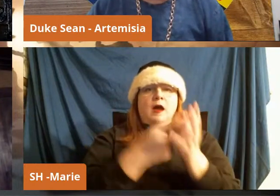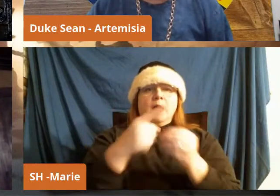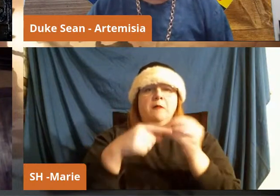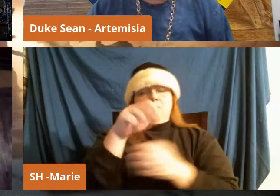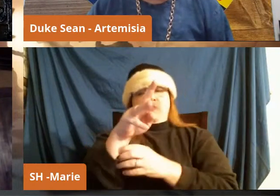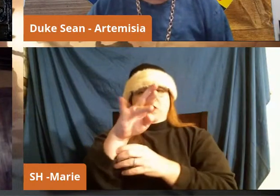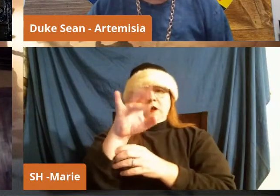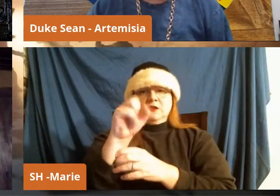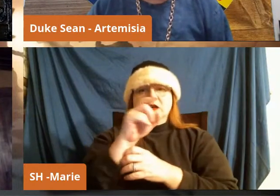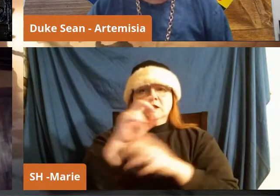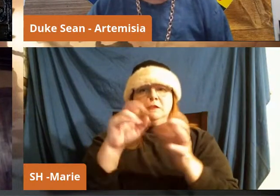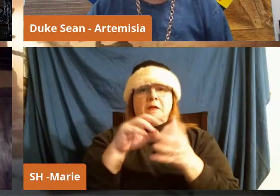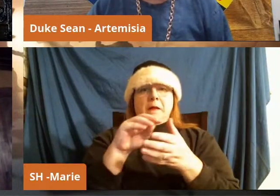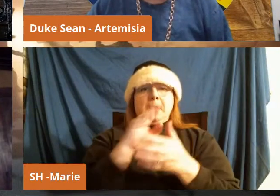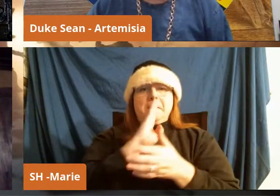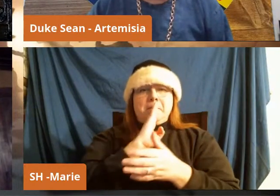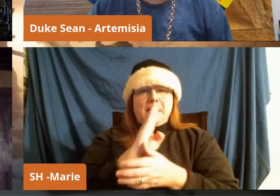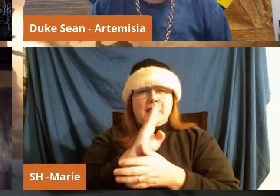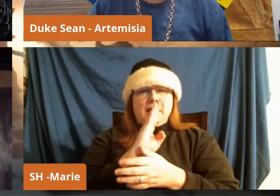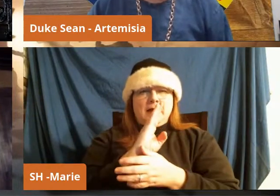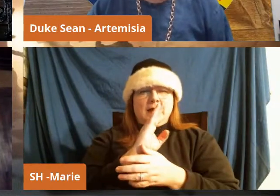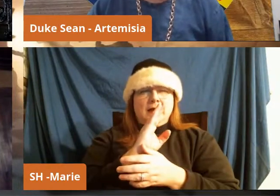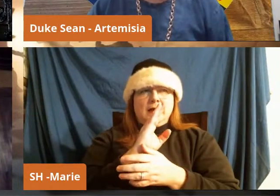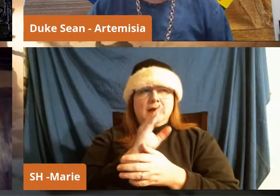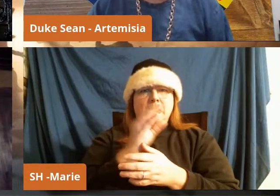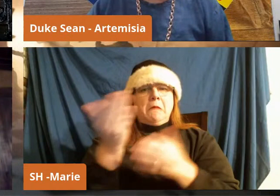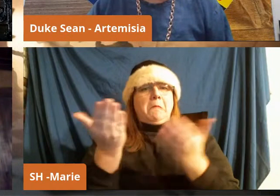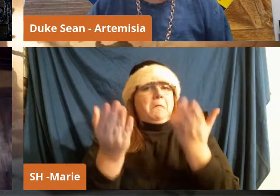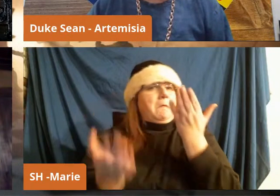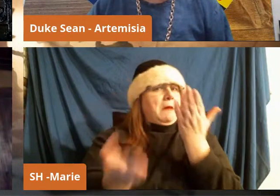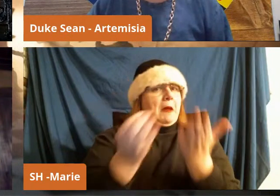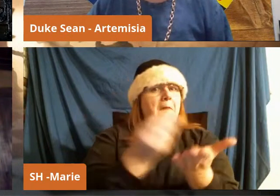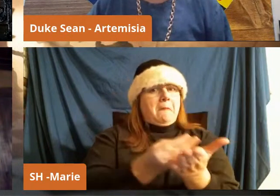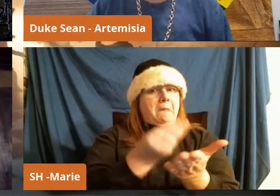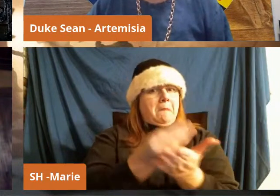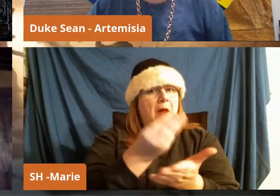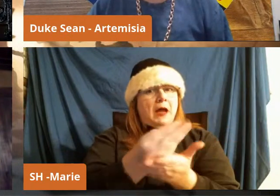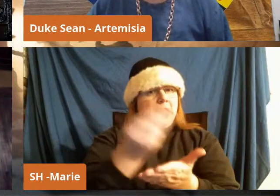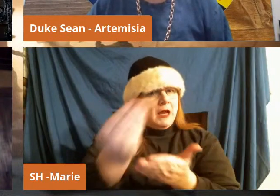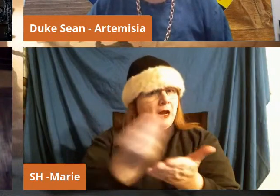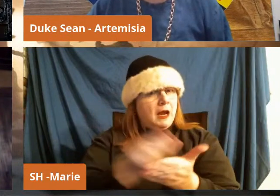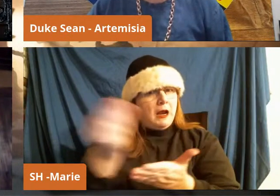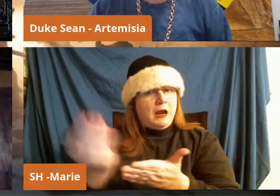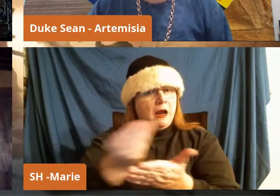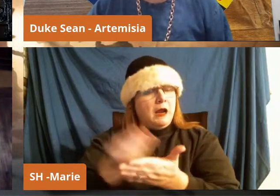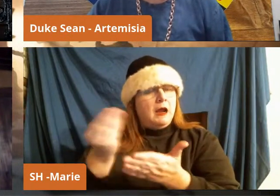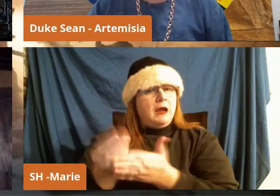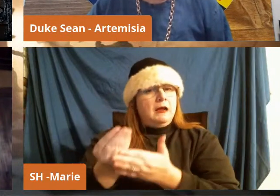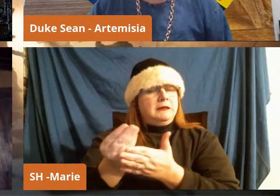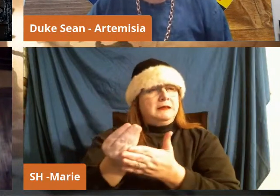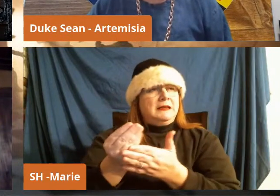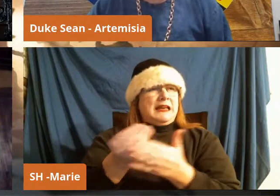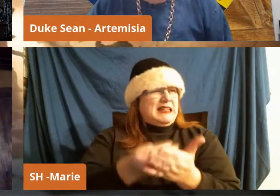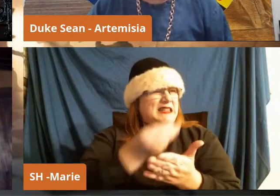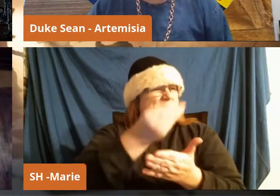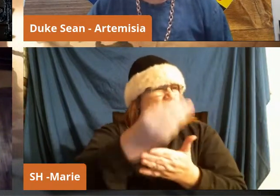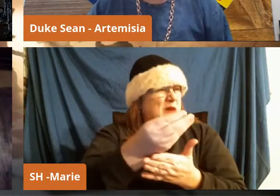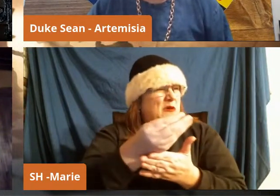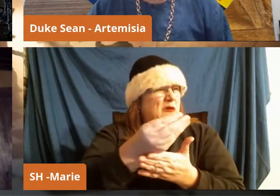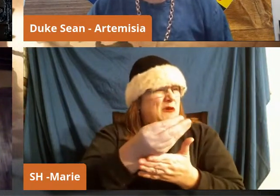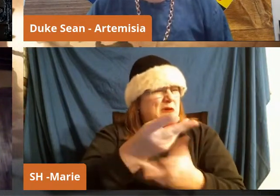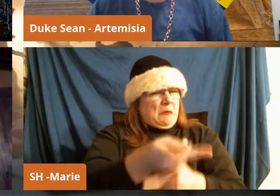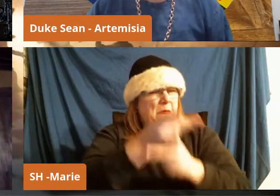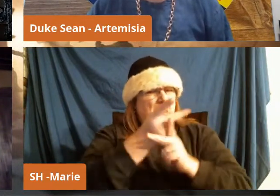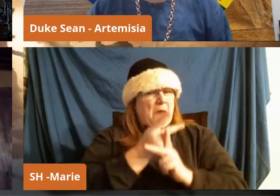being almost a currency, right? It is the thing that is sort of spendable or loanable, I